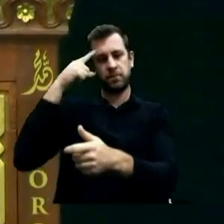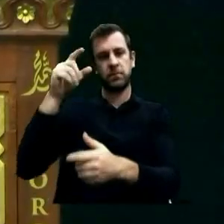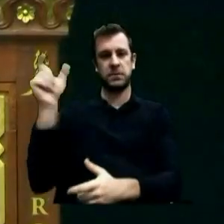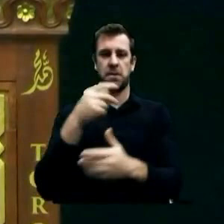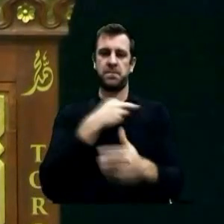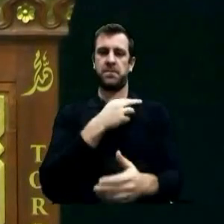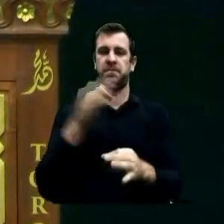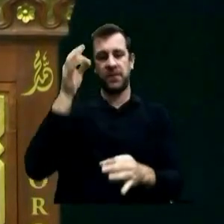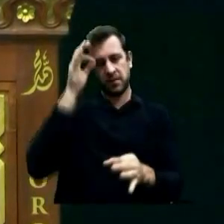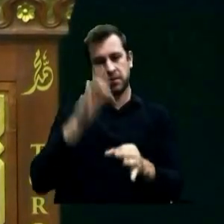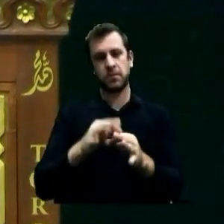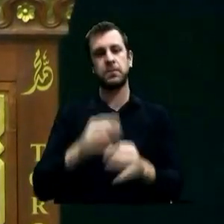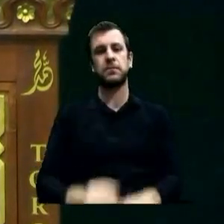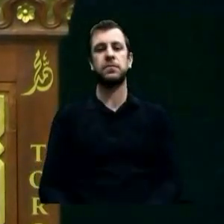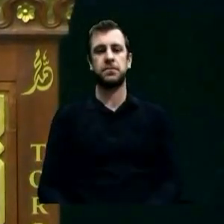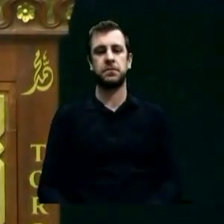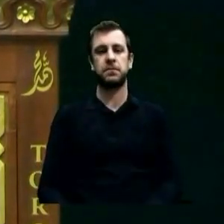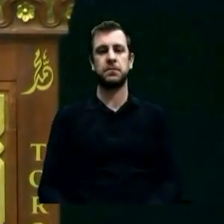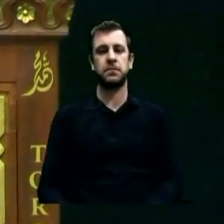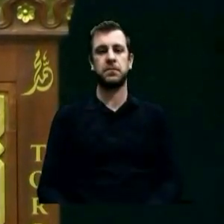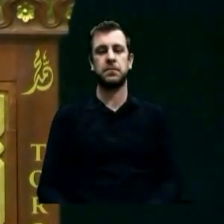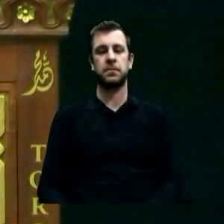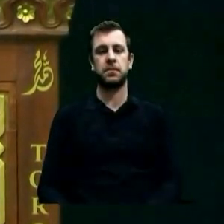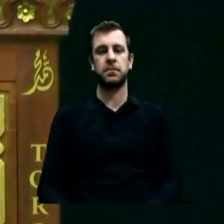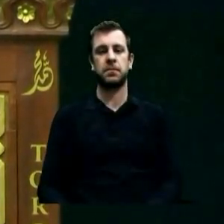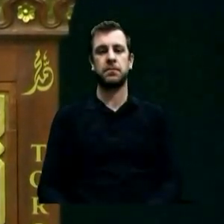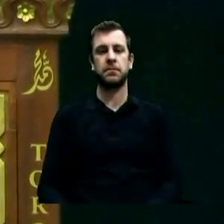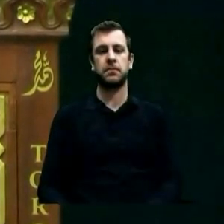Our 11th Imam, Imam Hassan al-Askari alayhi salatu wa salam,